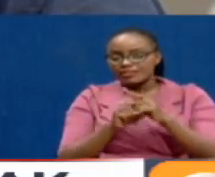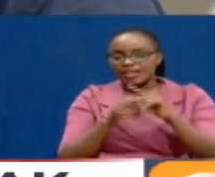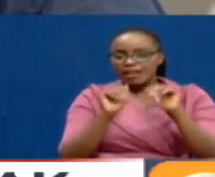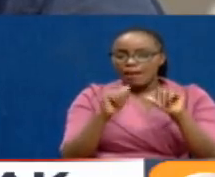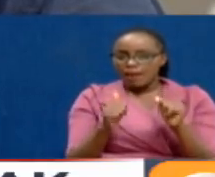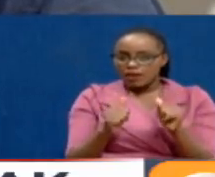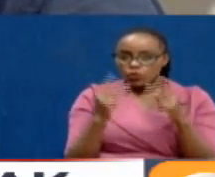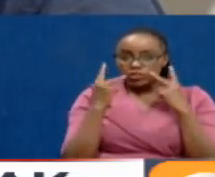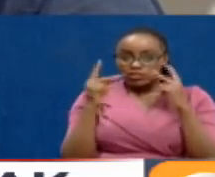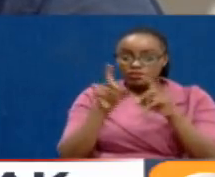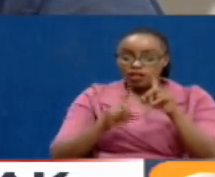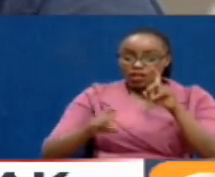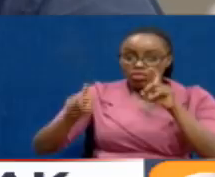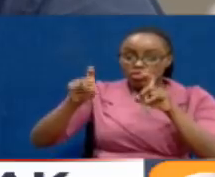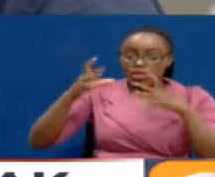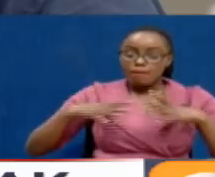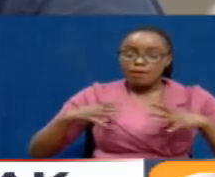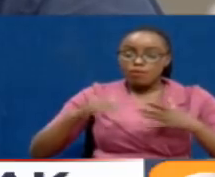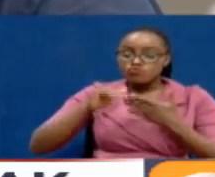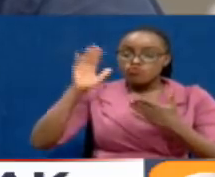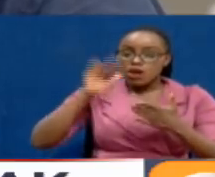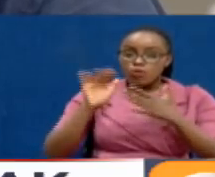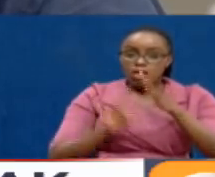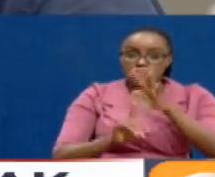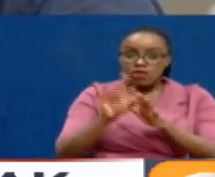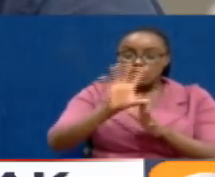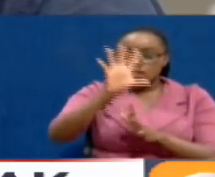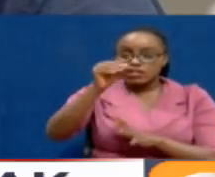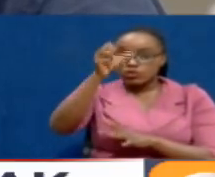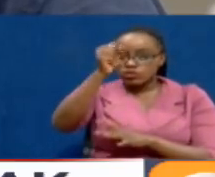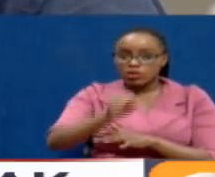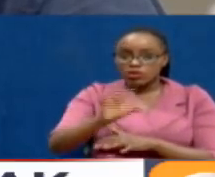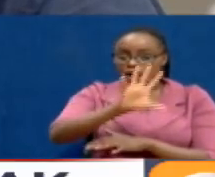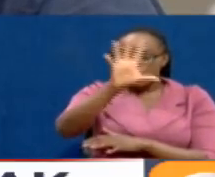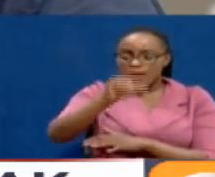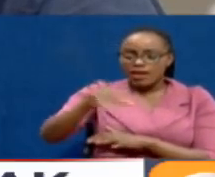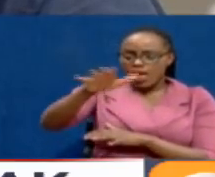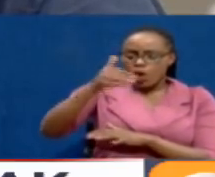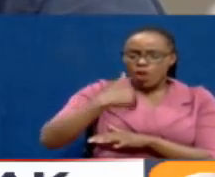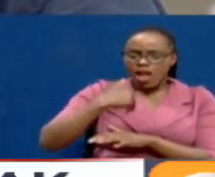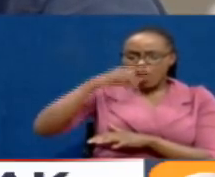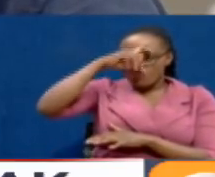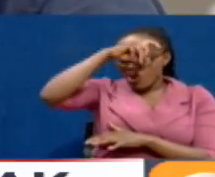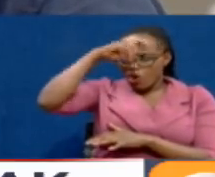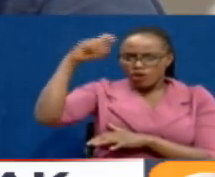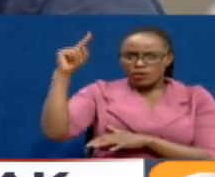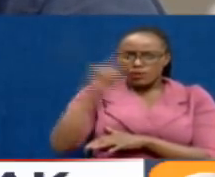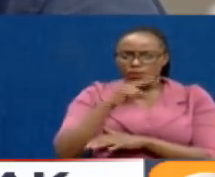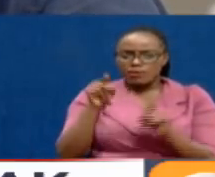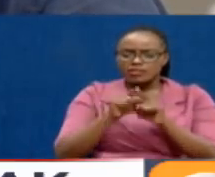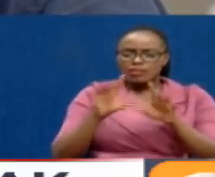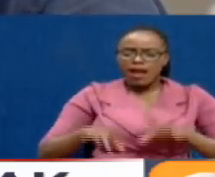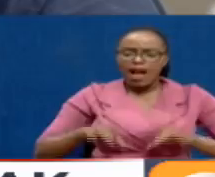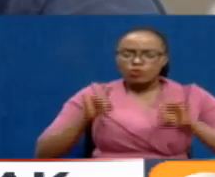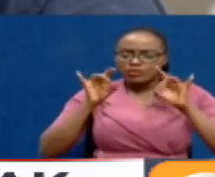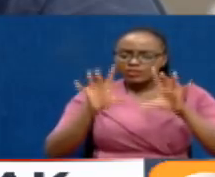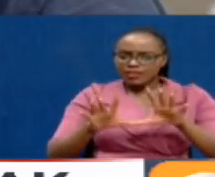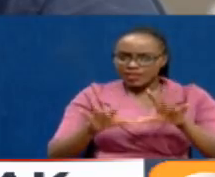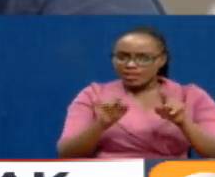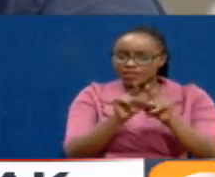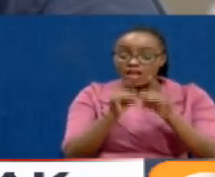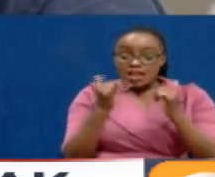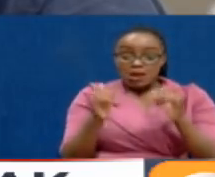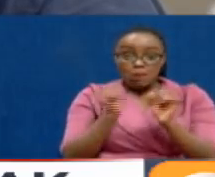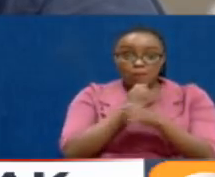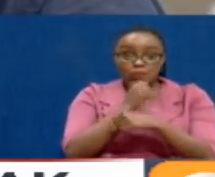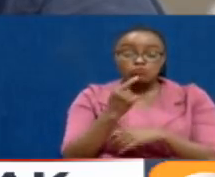We are seeing an increasing number of cases in Africa and in South America, which are very hot at the moment, and even in Australia. So for now, we